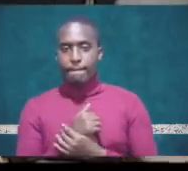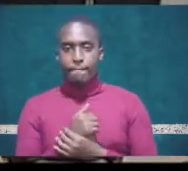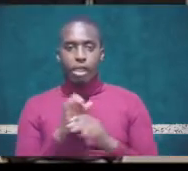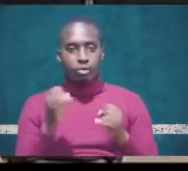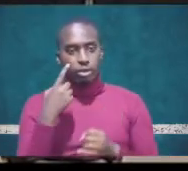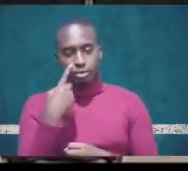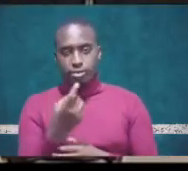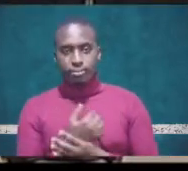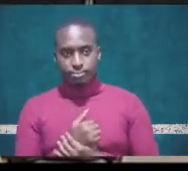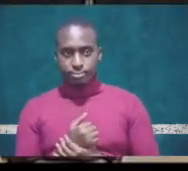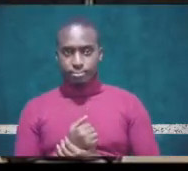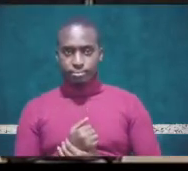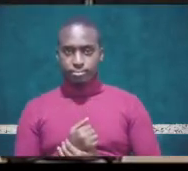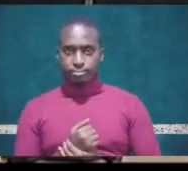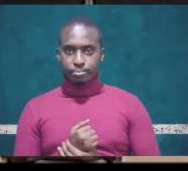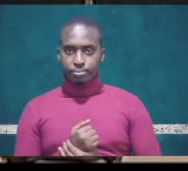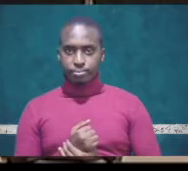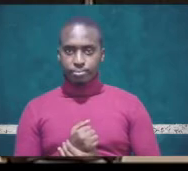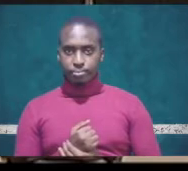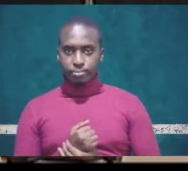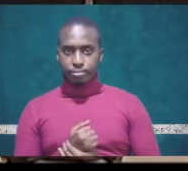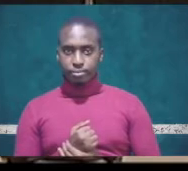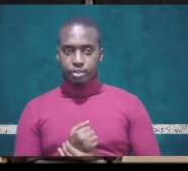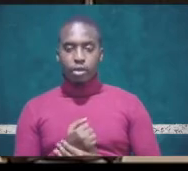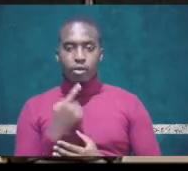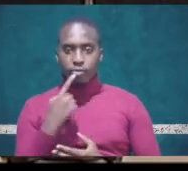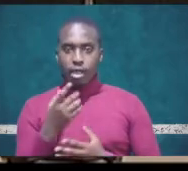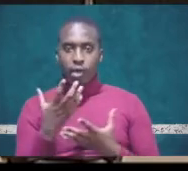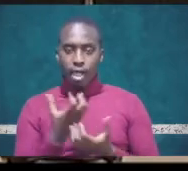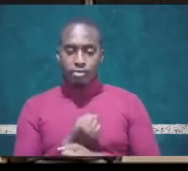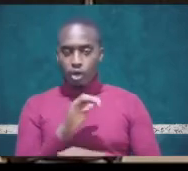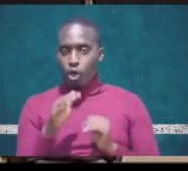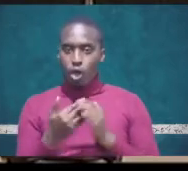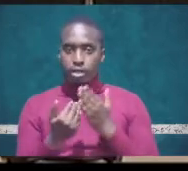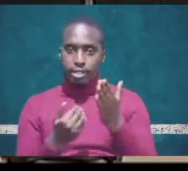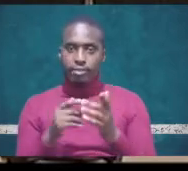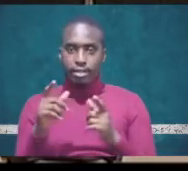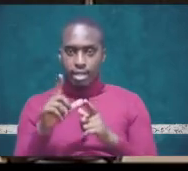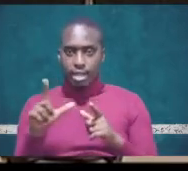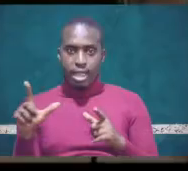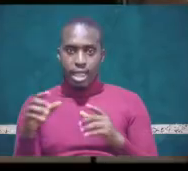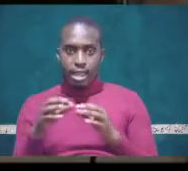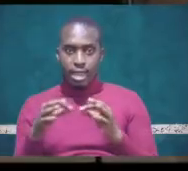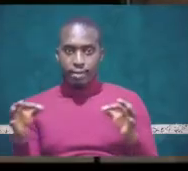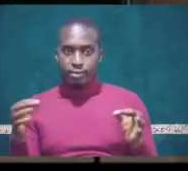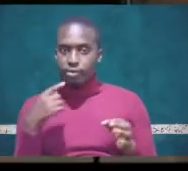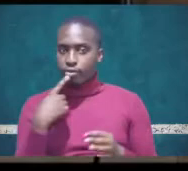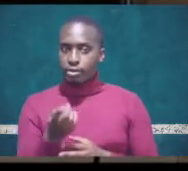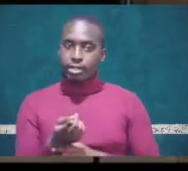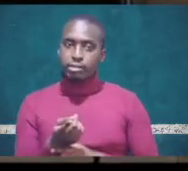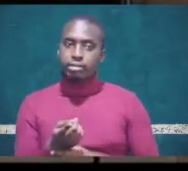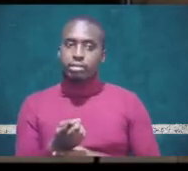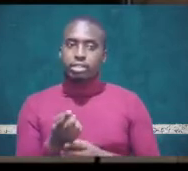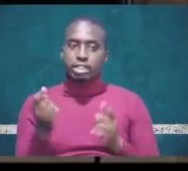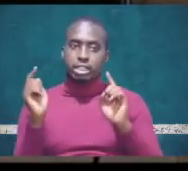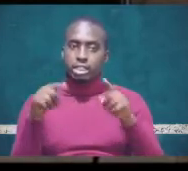to see. So this is now to mean that you have all of this length there. It is going out